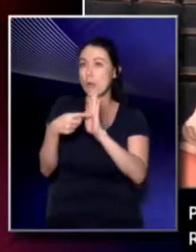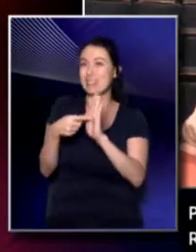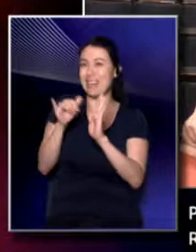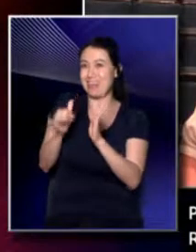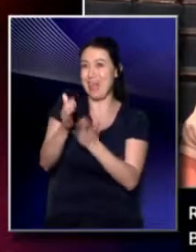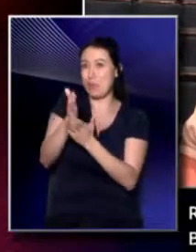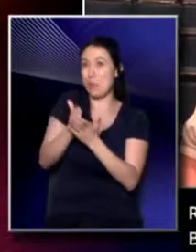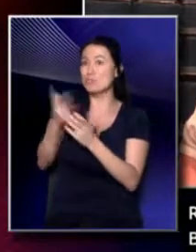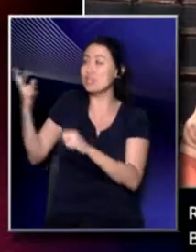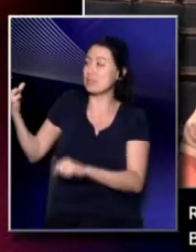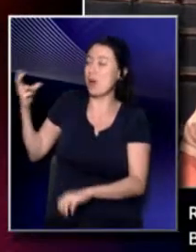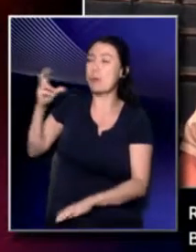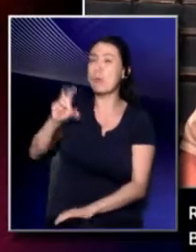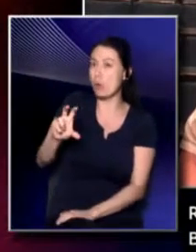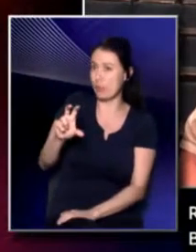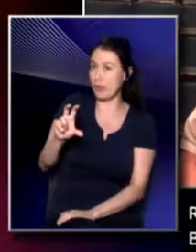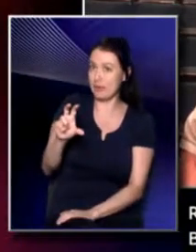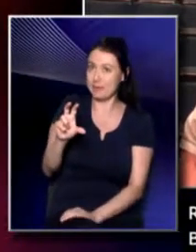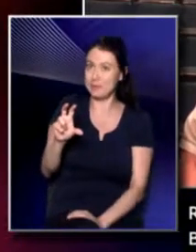is appropriated.